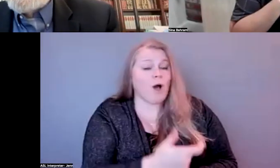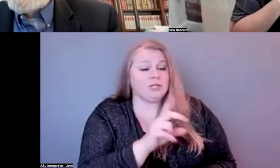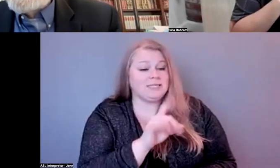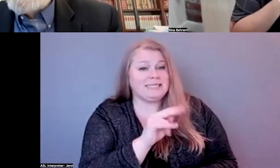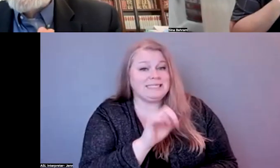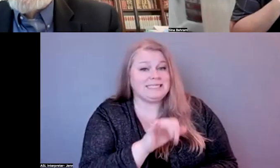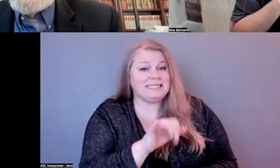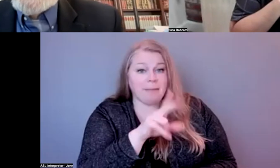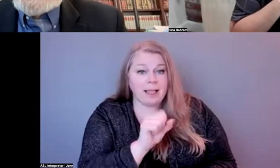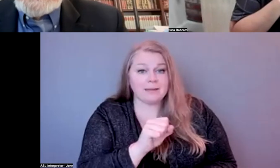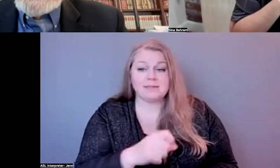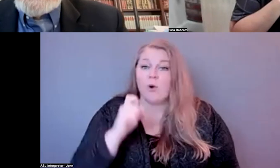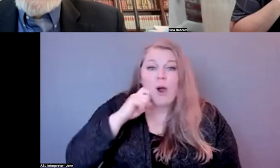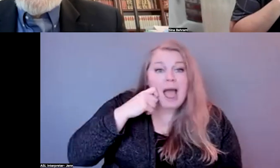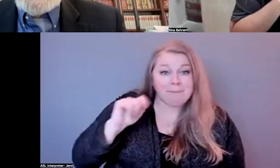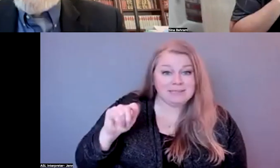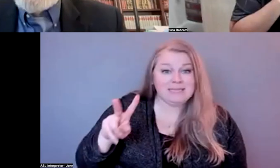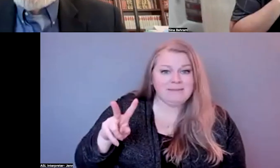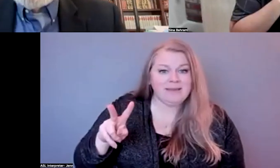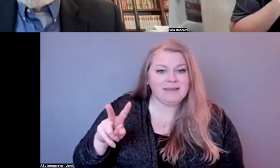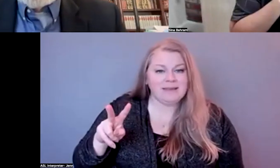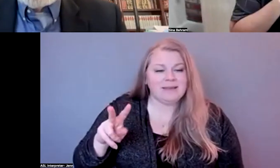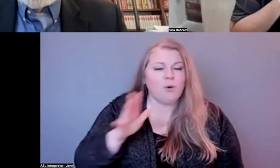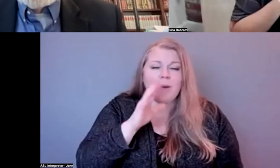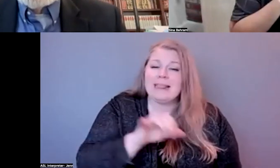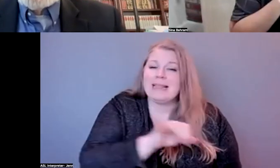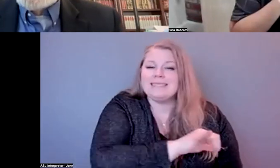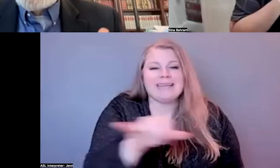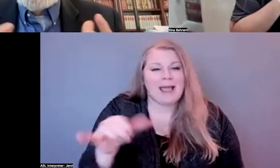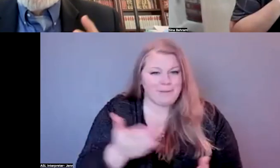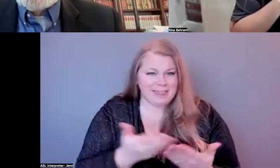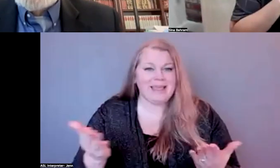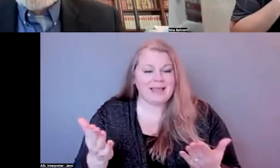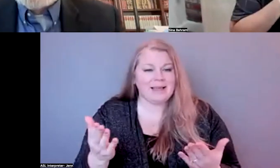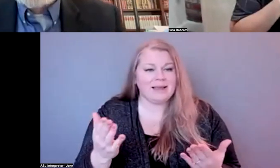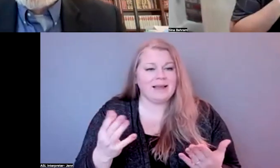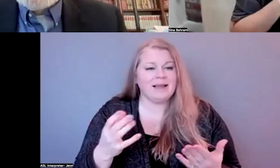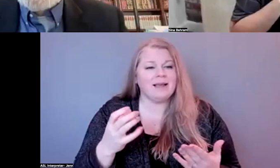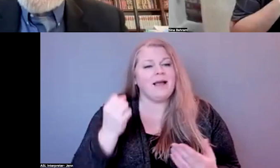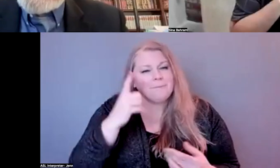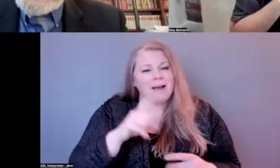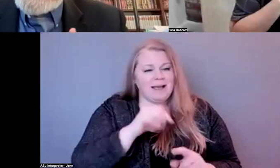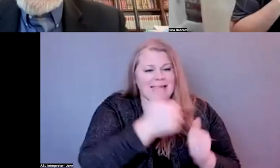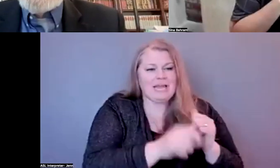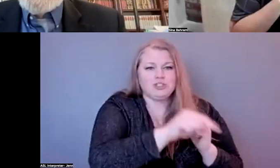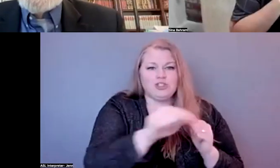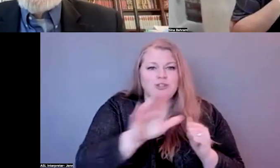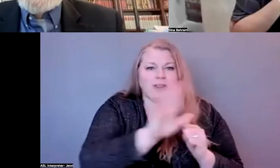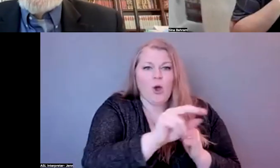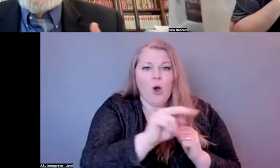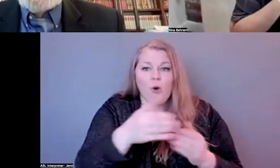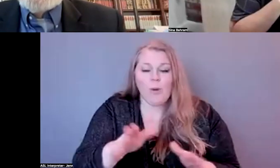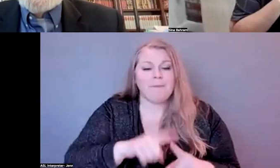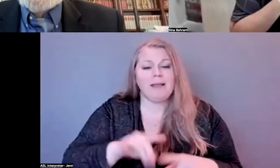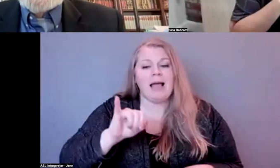Plus or Apple TV, they're basically doing the same thing, right? But they all do them in a completely different way. But the IUIG would